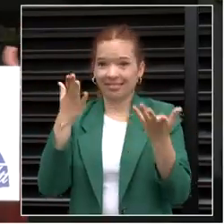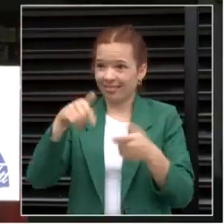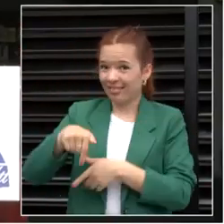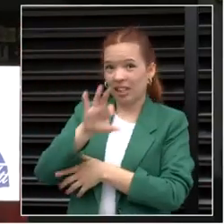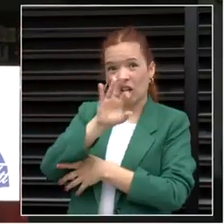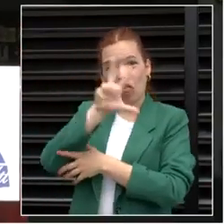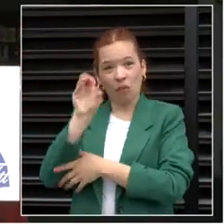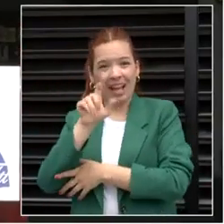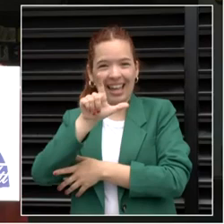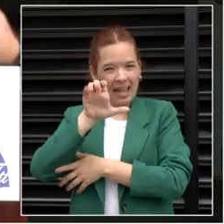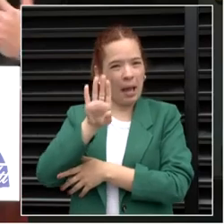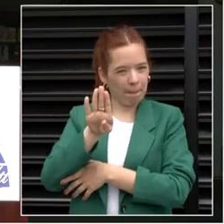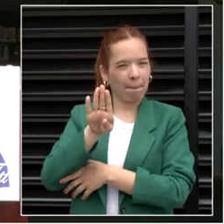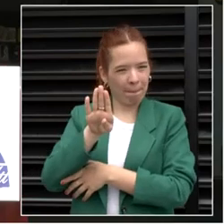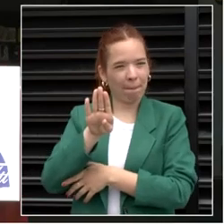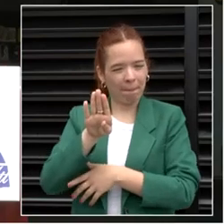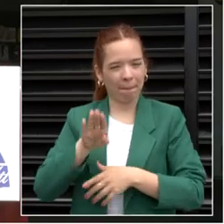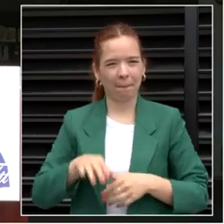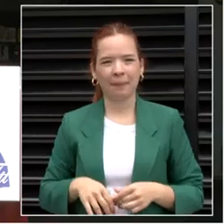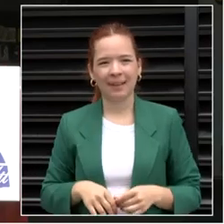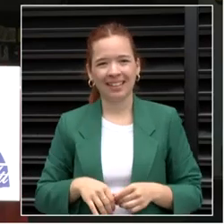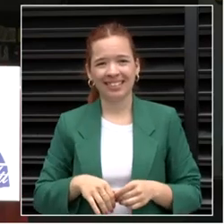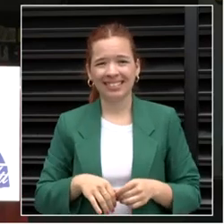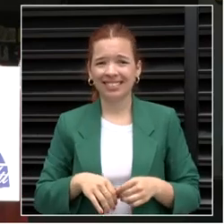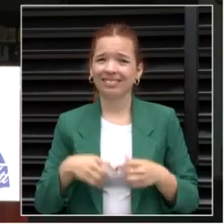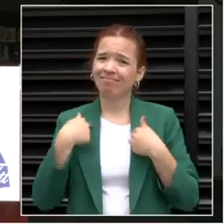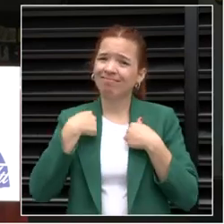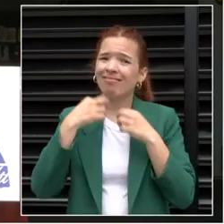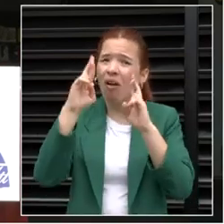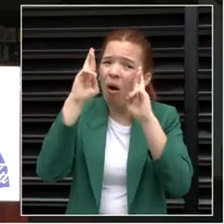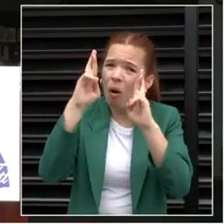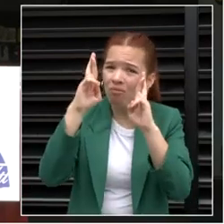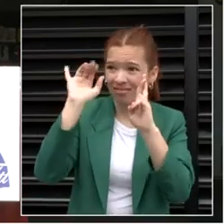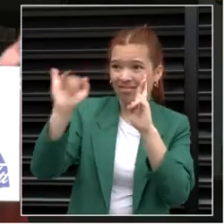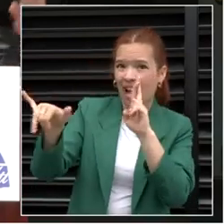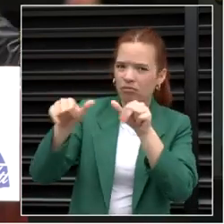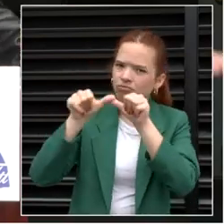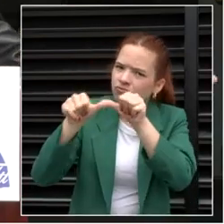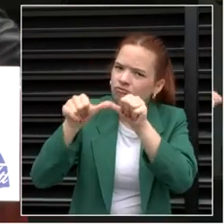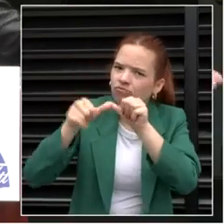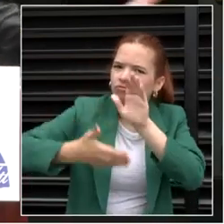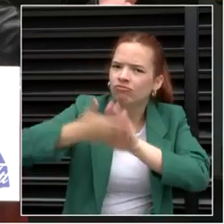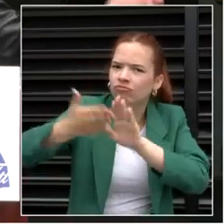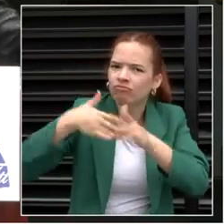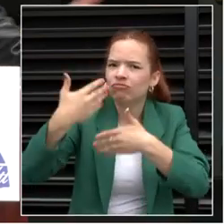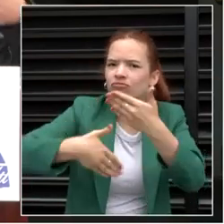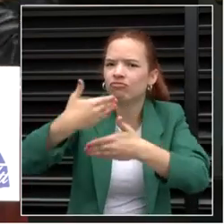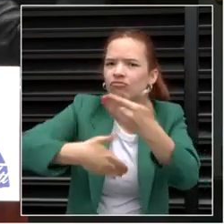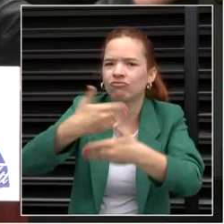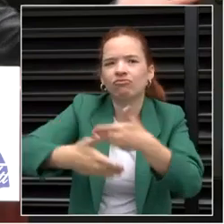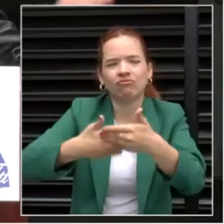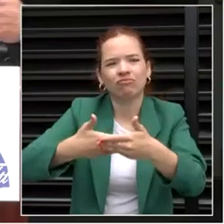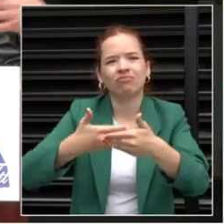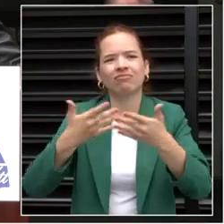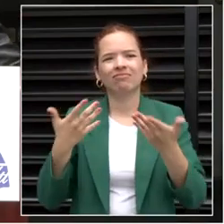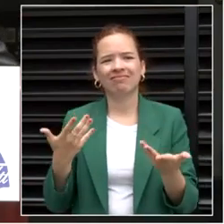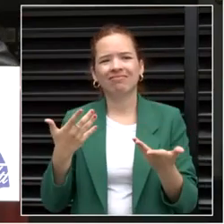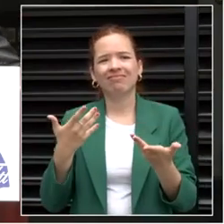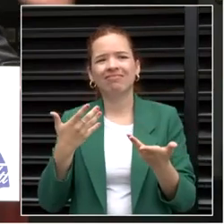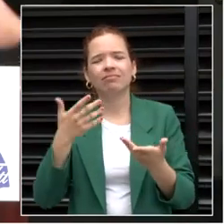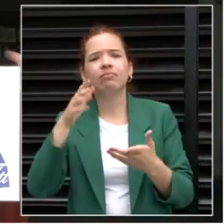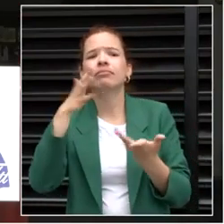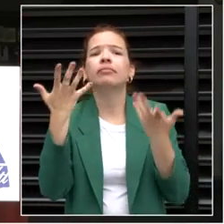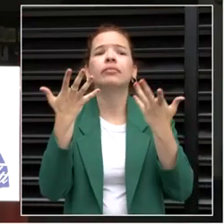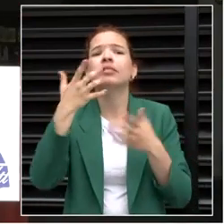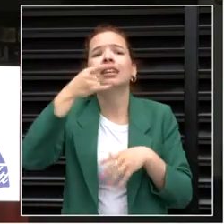hopefully that tradition will continue, where you'll have kids from all over the DC metropolitan area